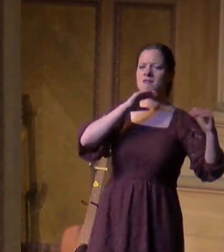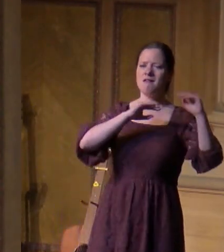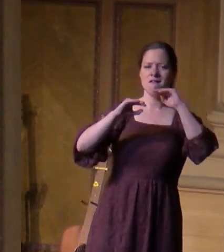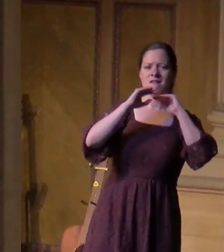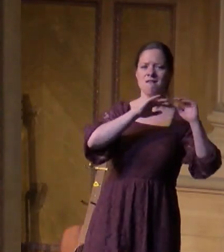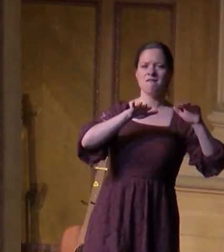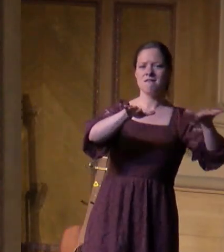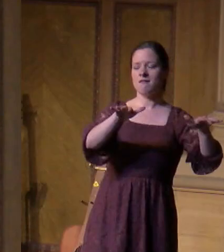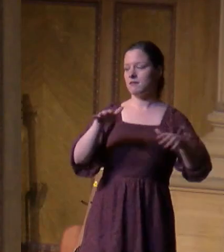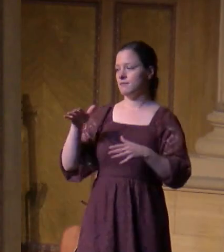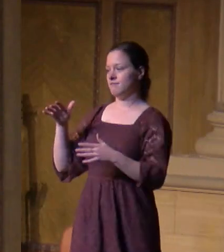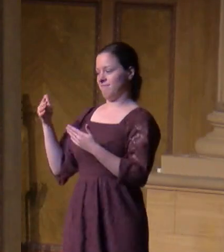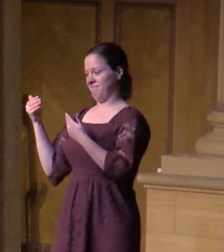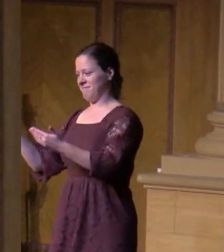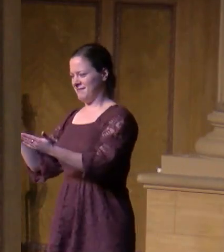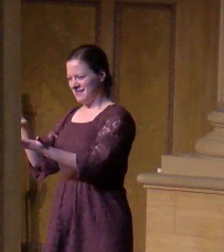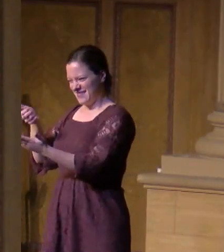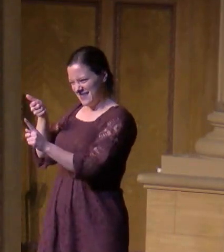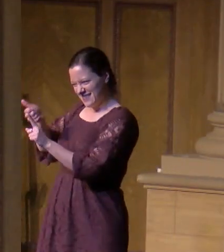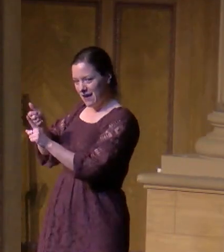but Jesus came as the truth